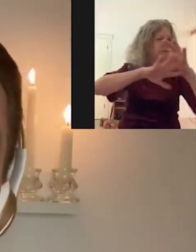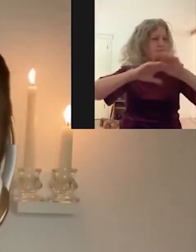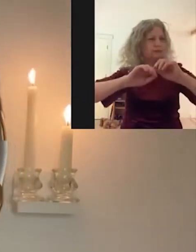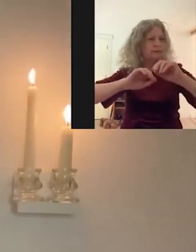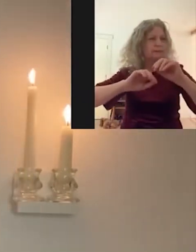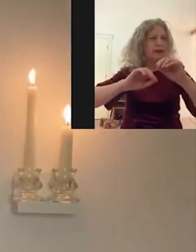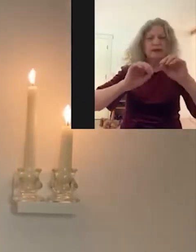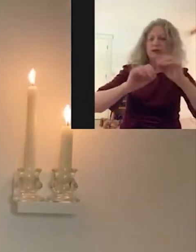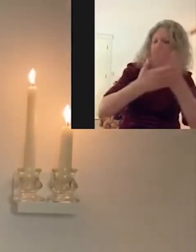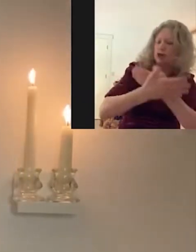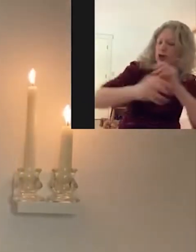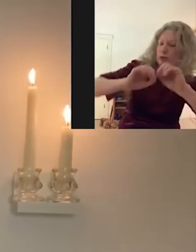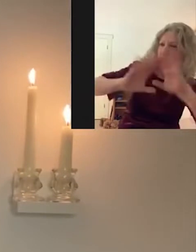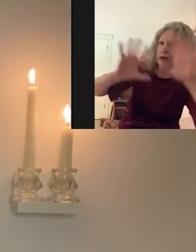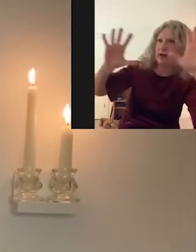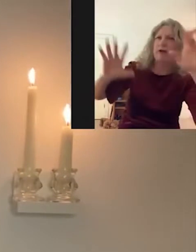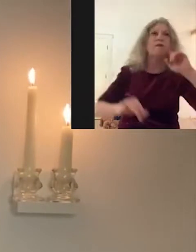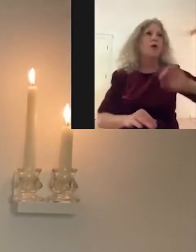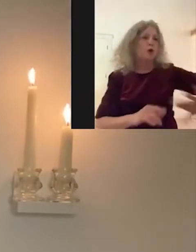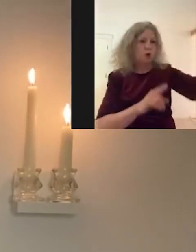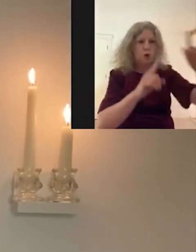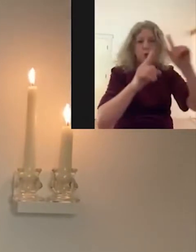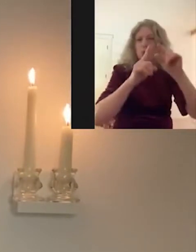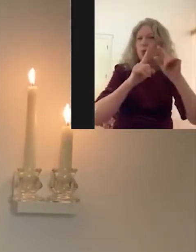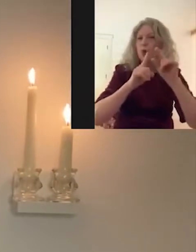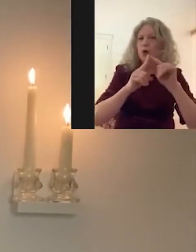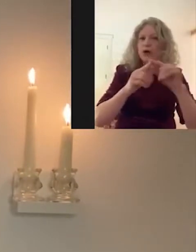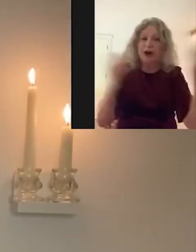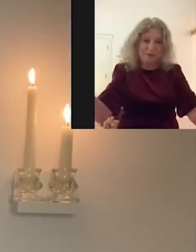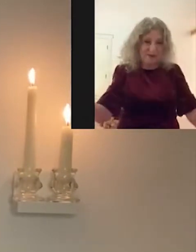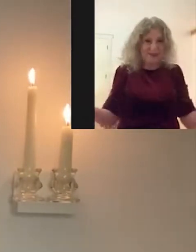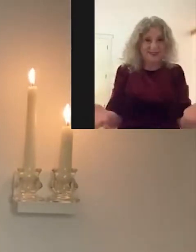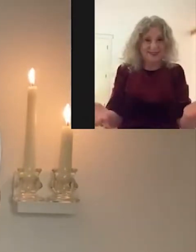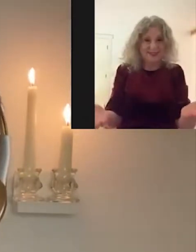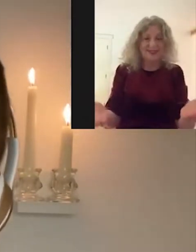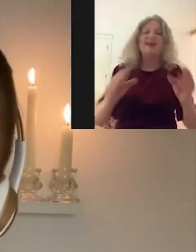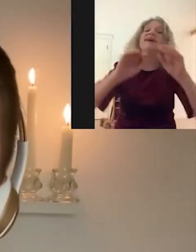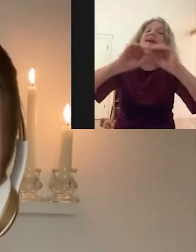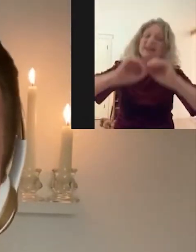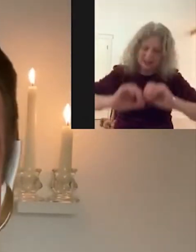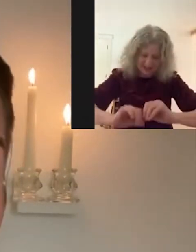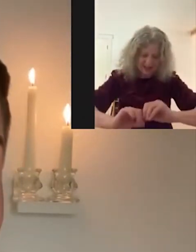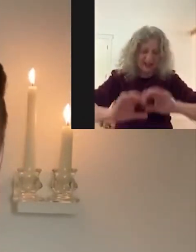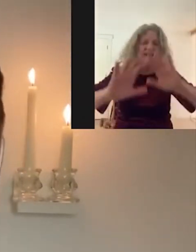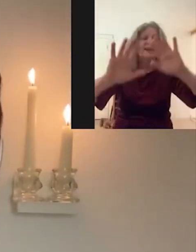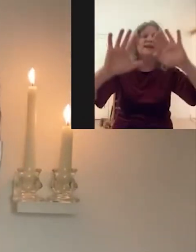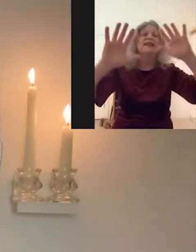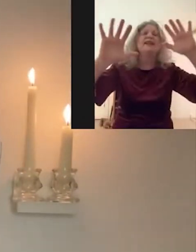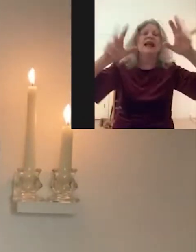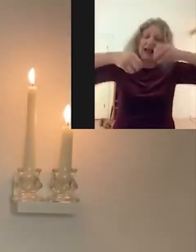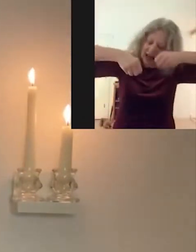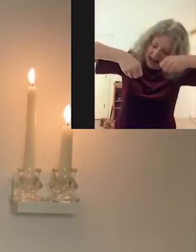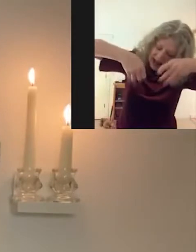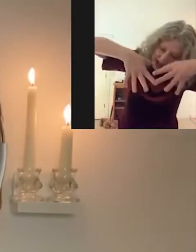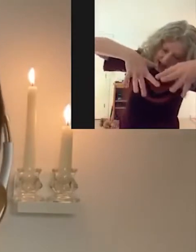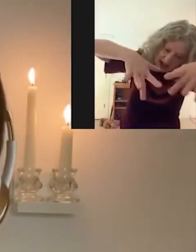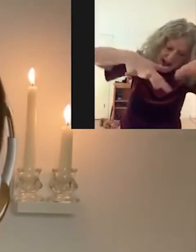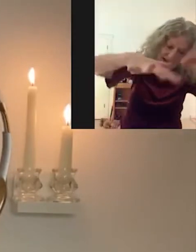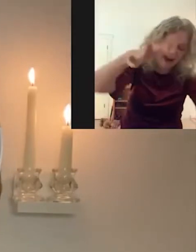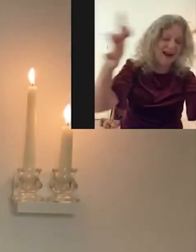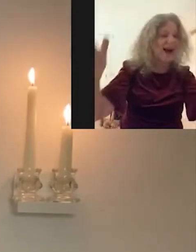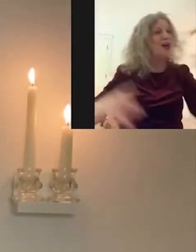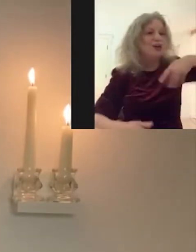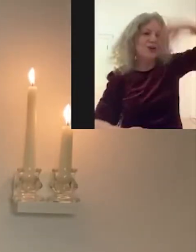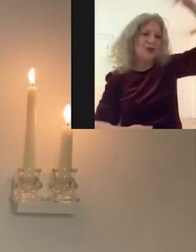your word and your presence are the light of our pathways, and you are the light